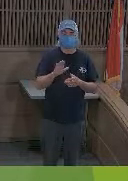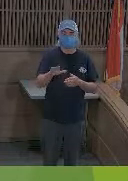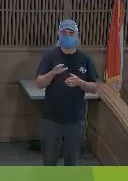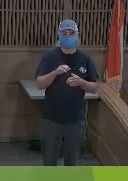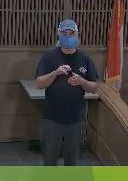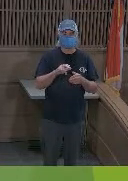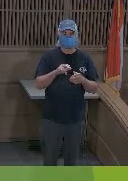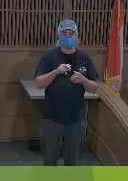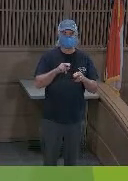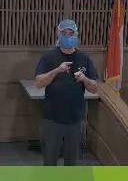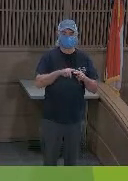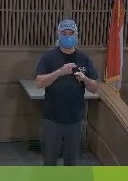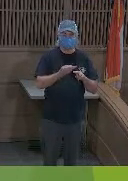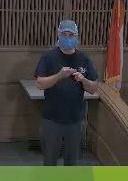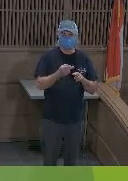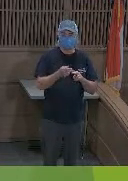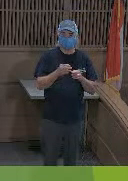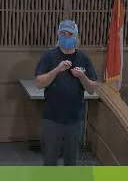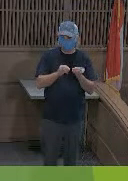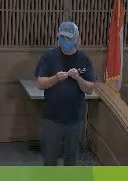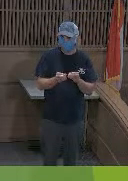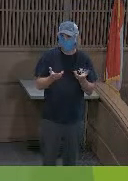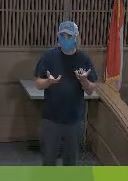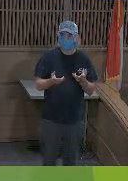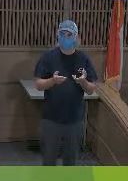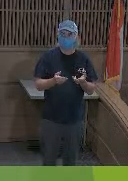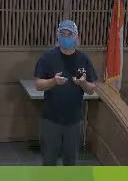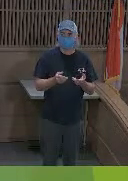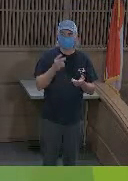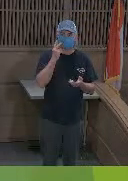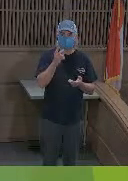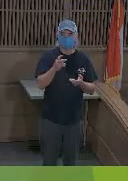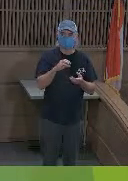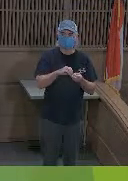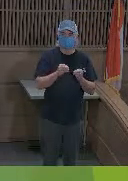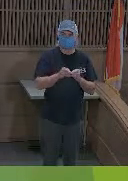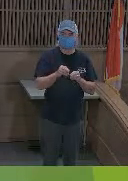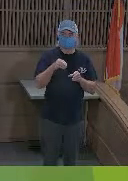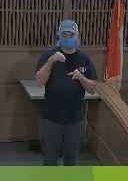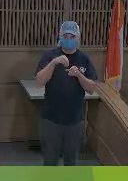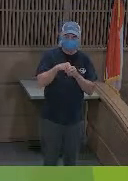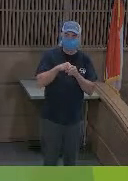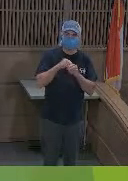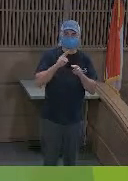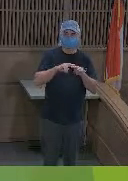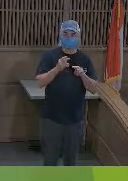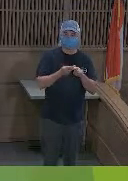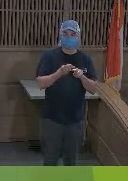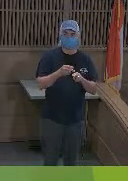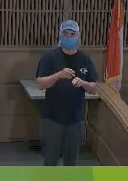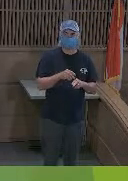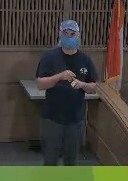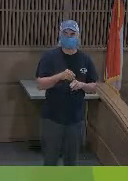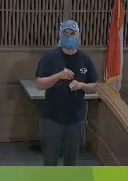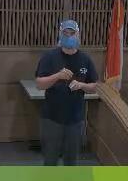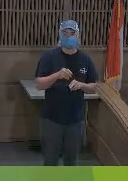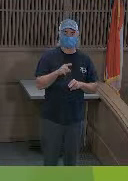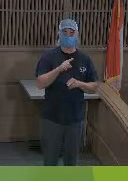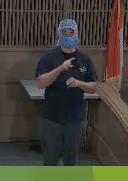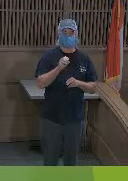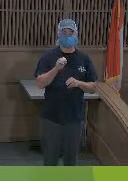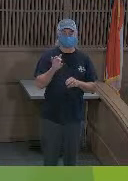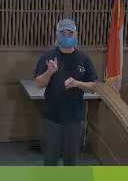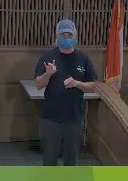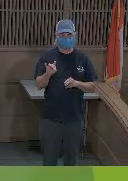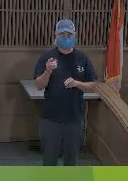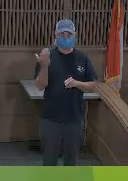as we say, the whole system. Here again, the census I talked about last week, it was 108 the week before, and